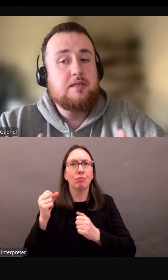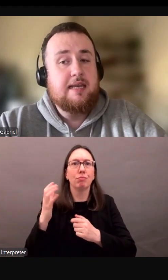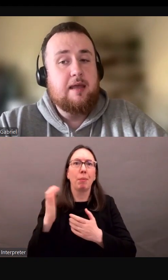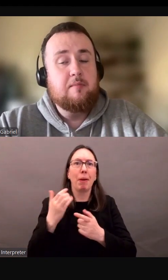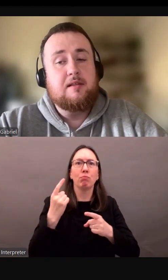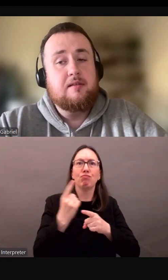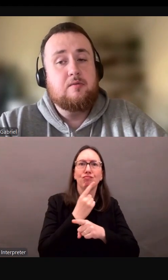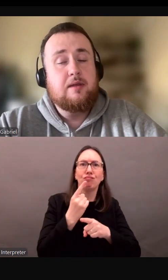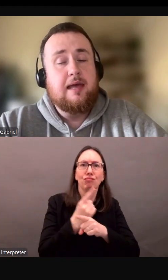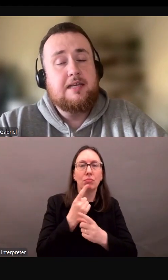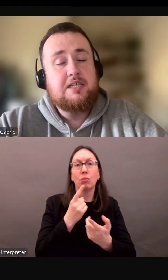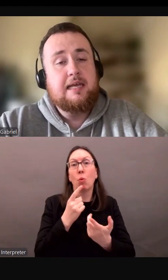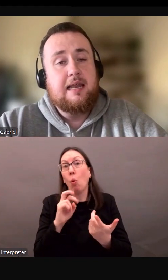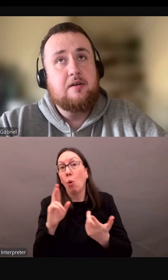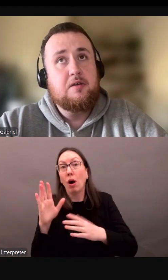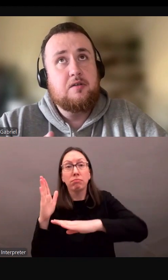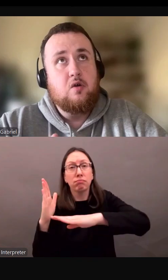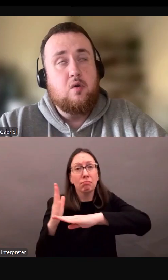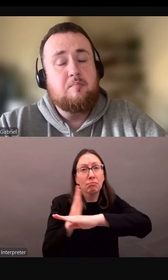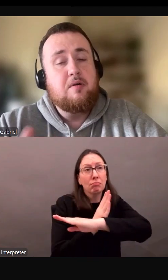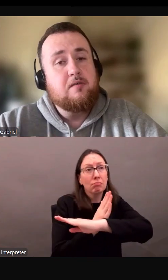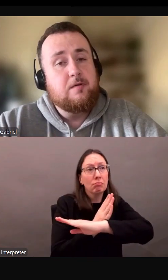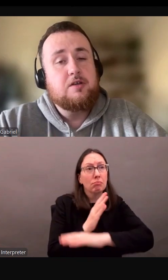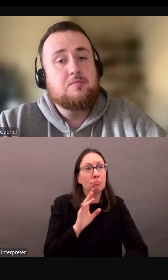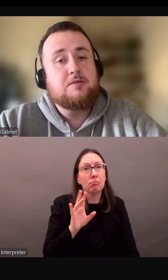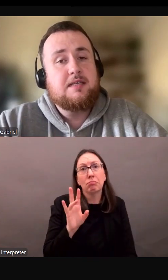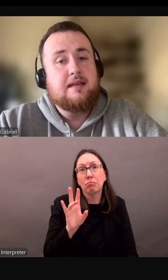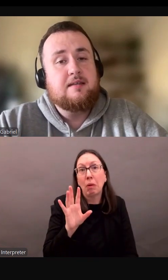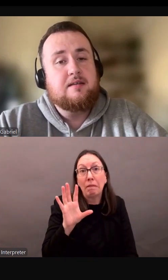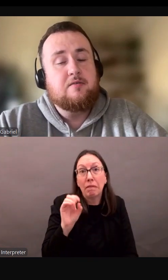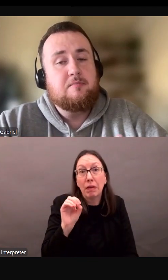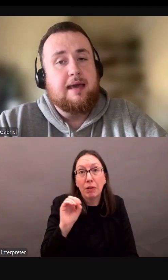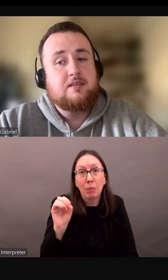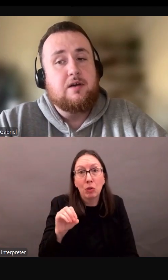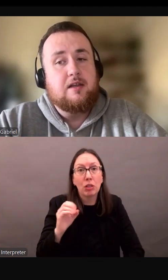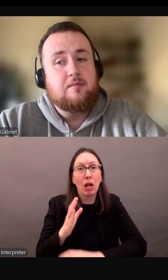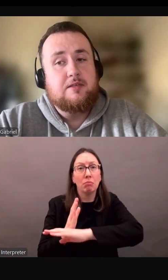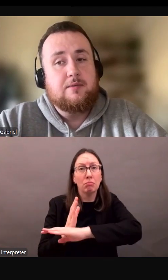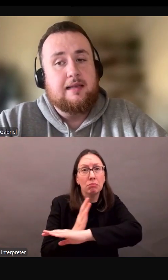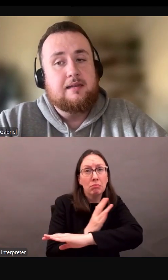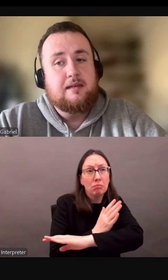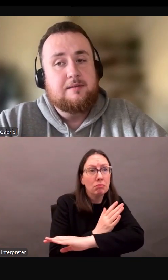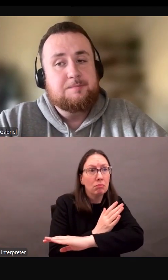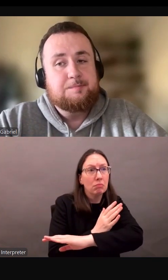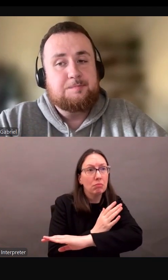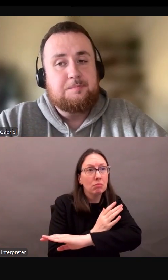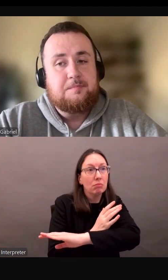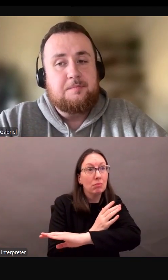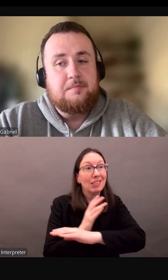once enabled will actually allow you to go above 100% of max volume as well.